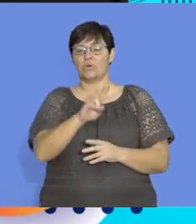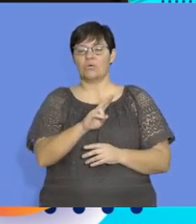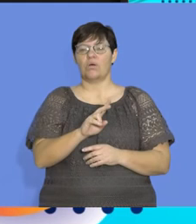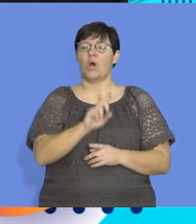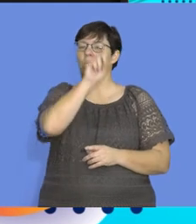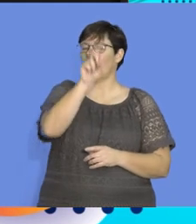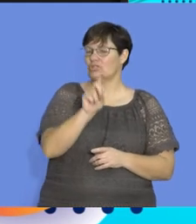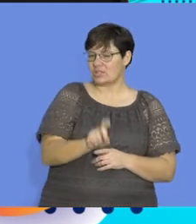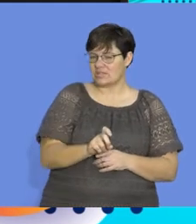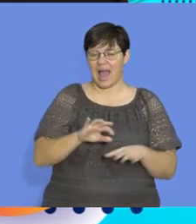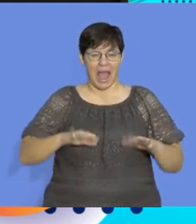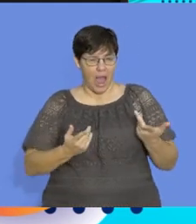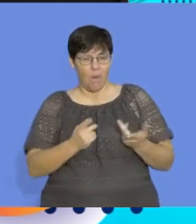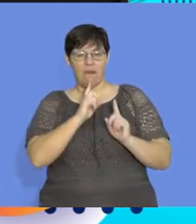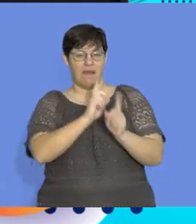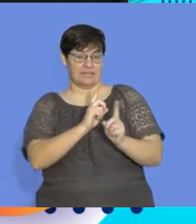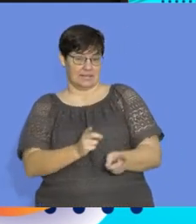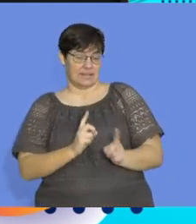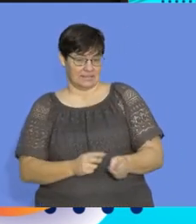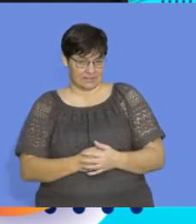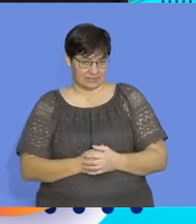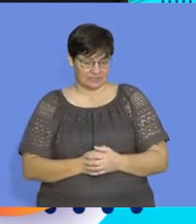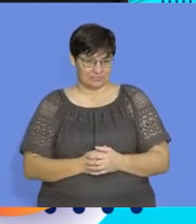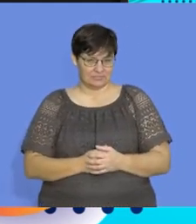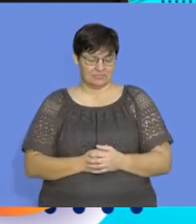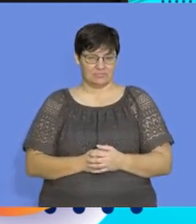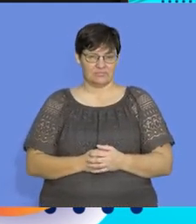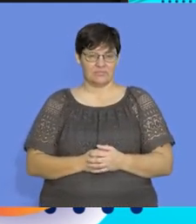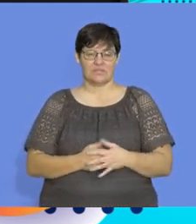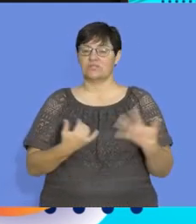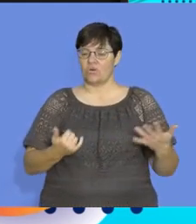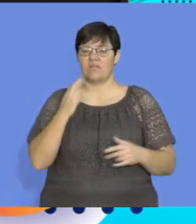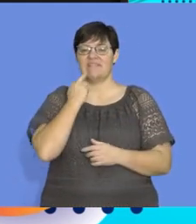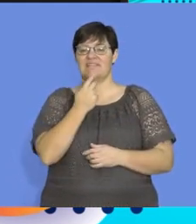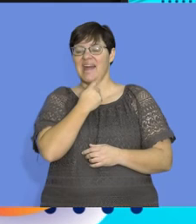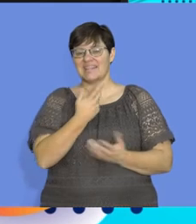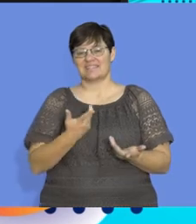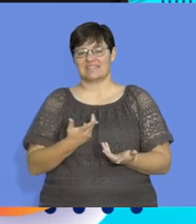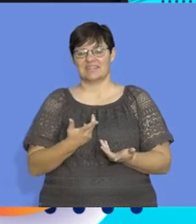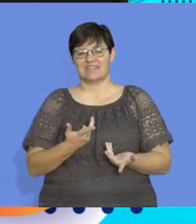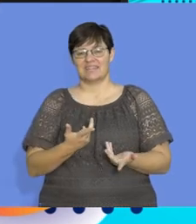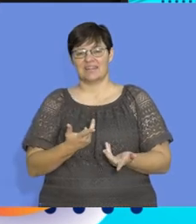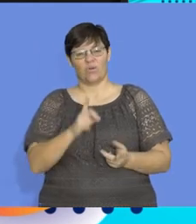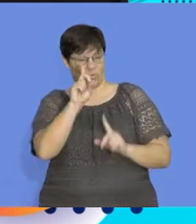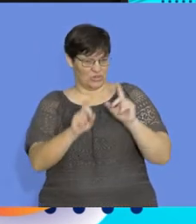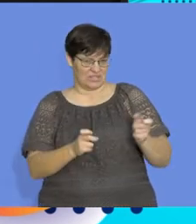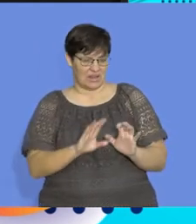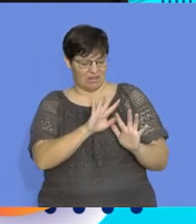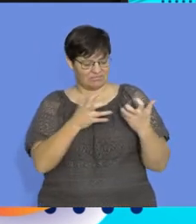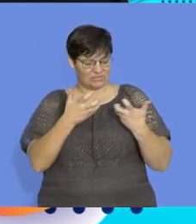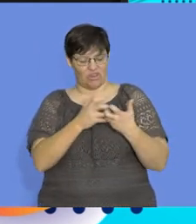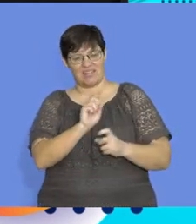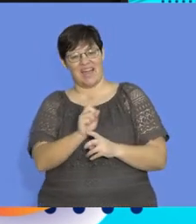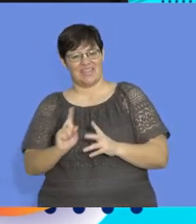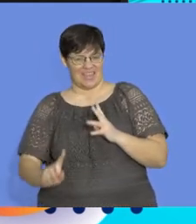two questions that we could possibly ask, all right, on the flower. It's a nice section to ask on, and sometimes it joins with all the